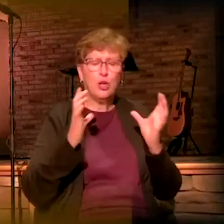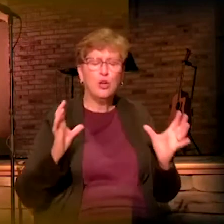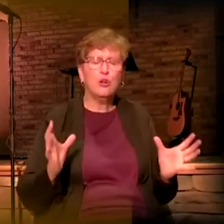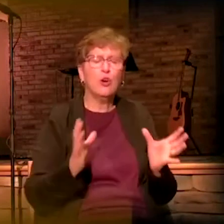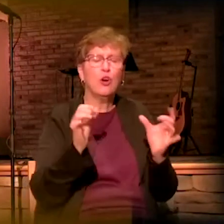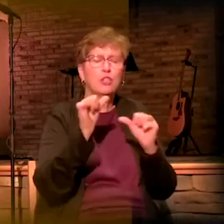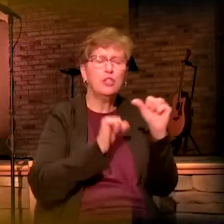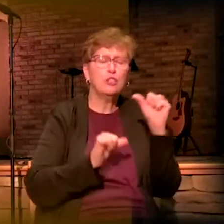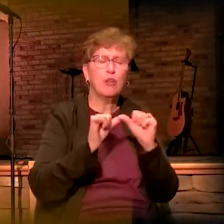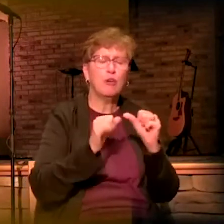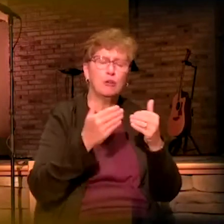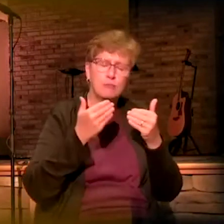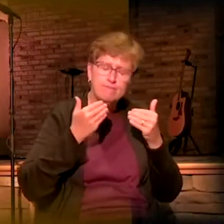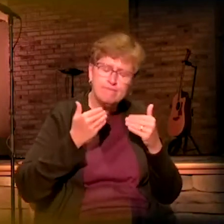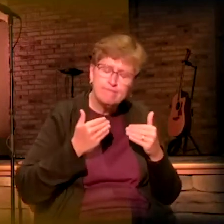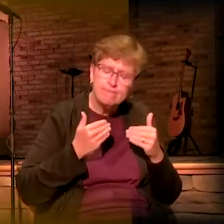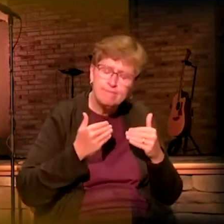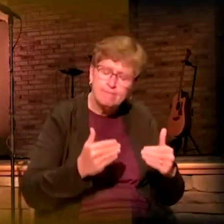press on,